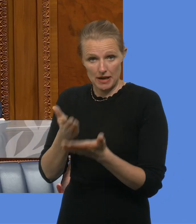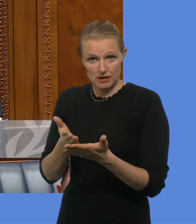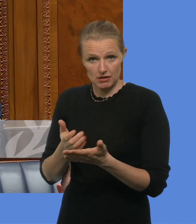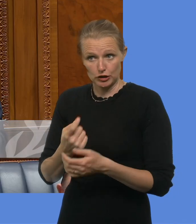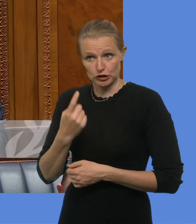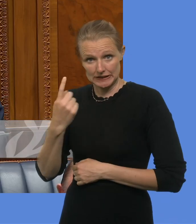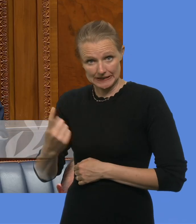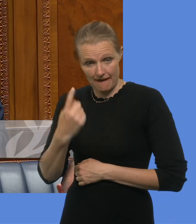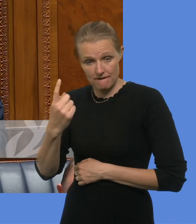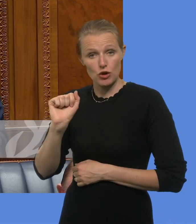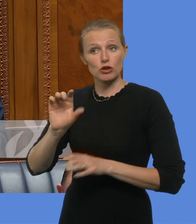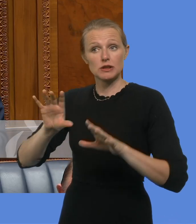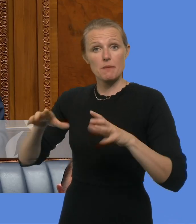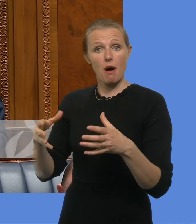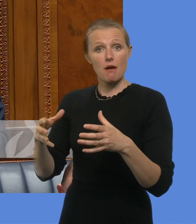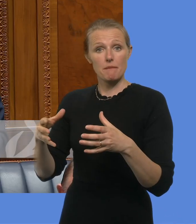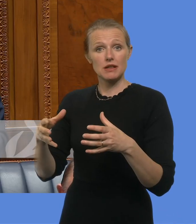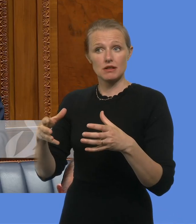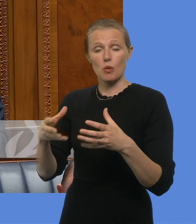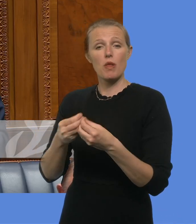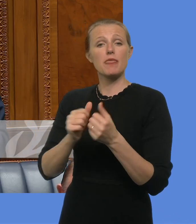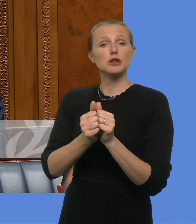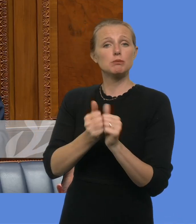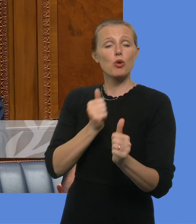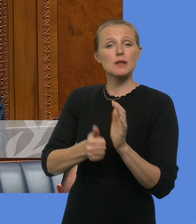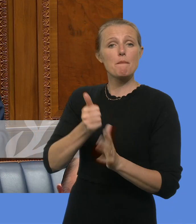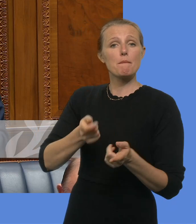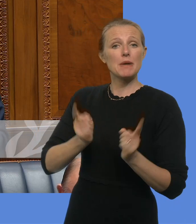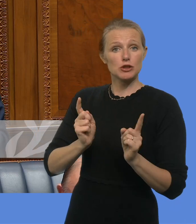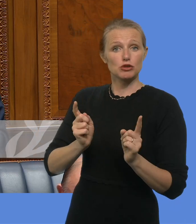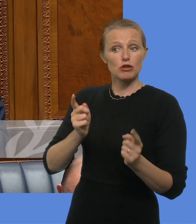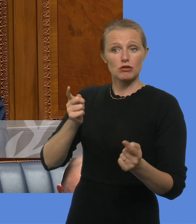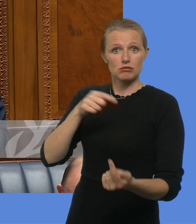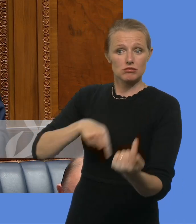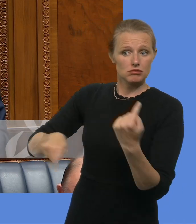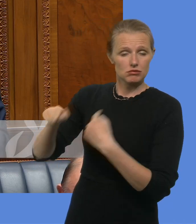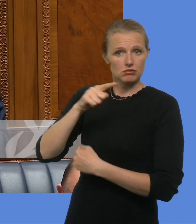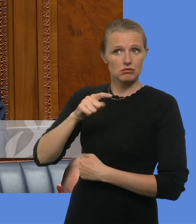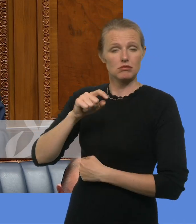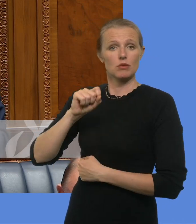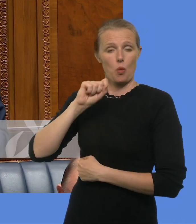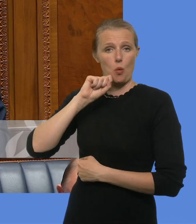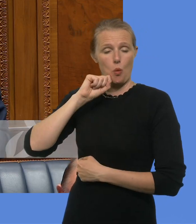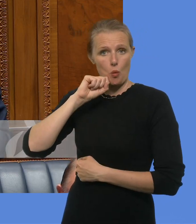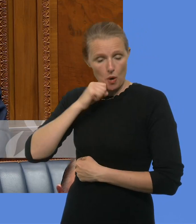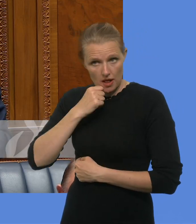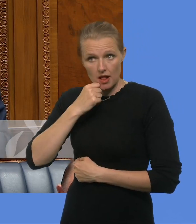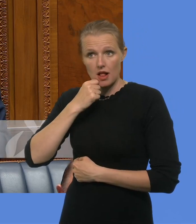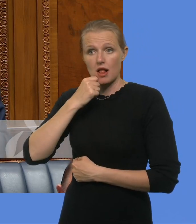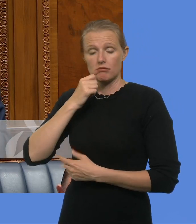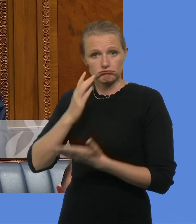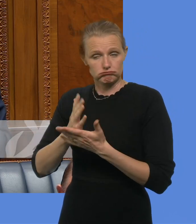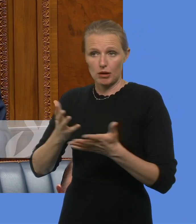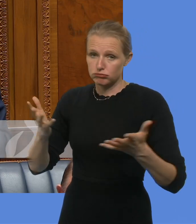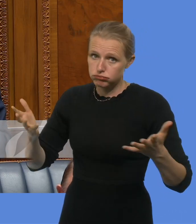she and her department, in conjunction with the Sports Minister, will certainly promote this